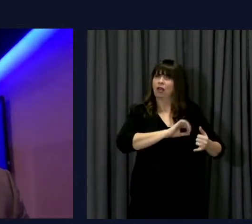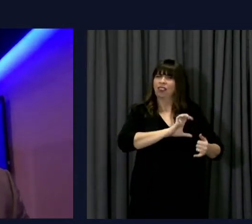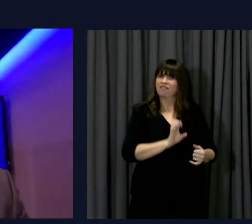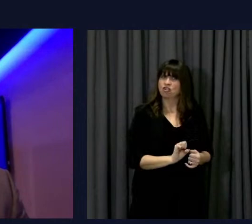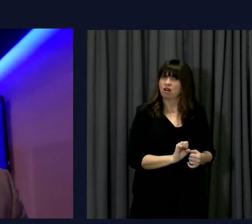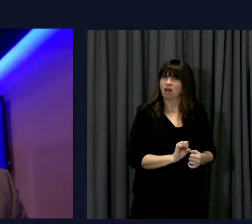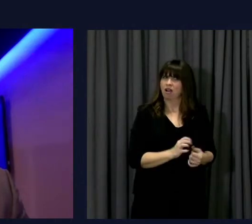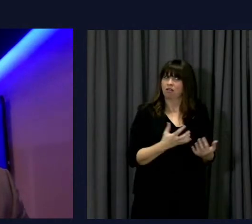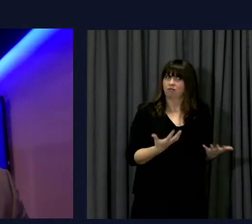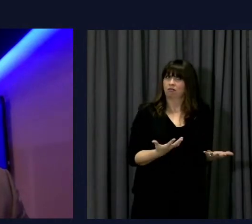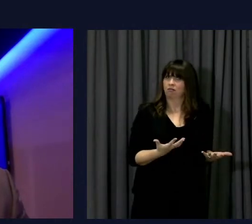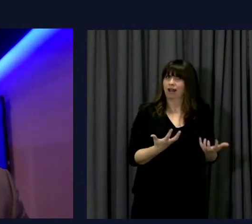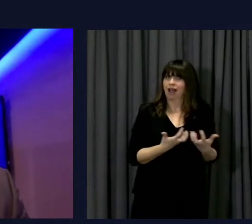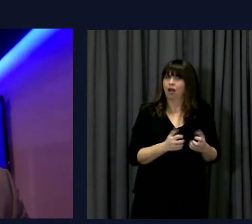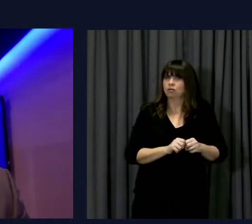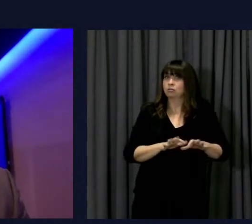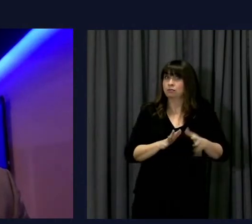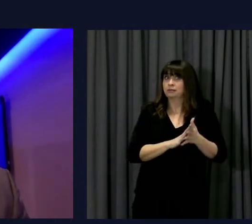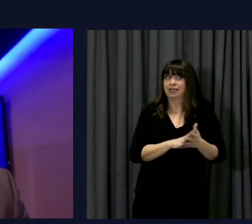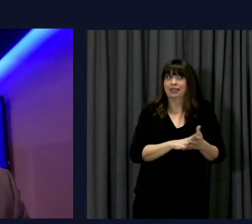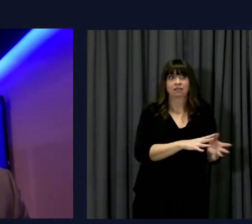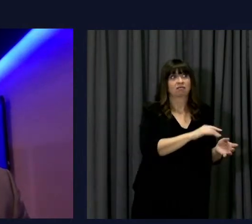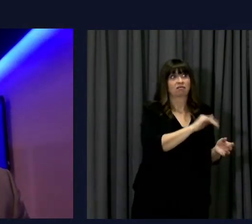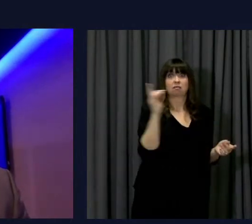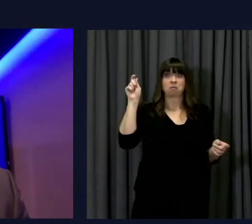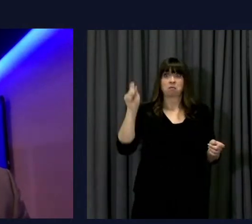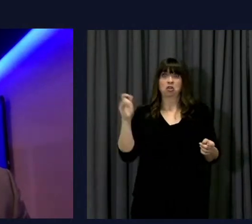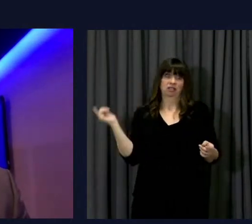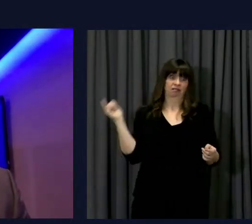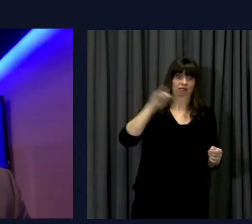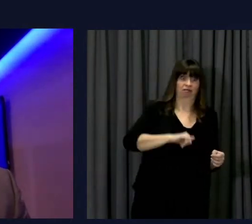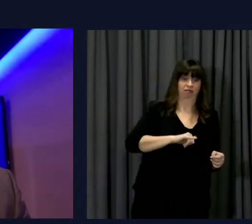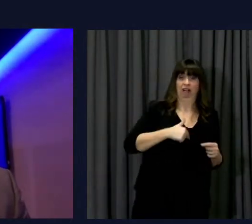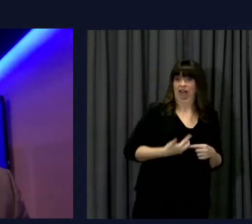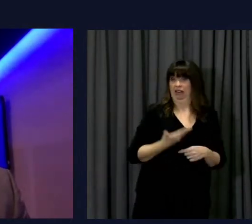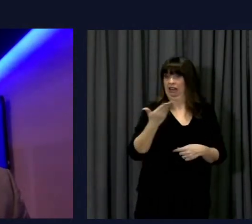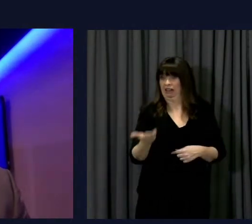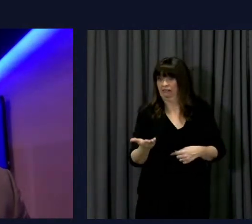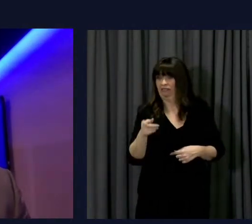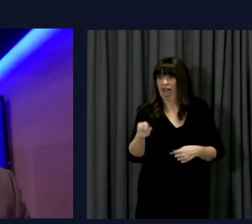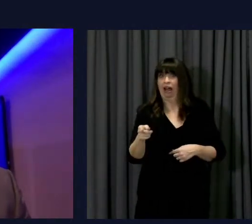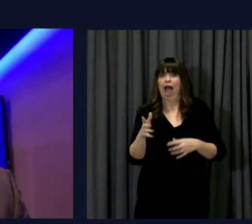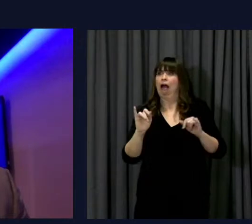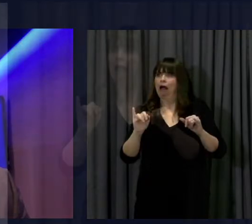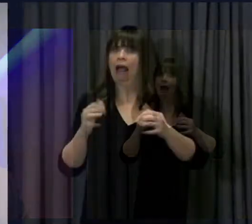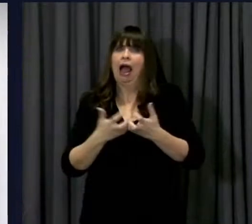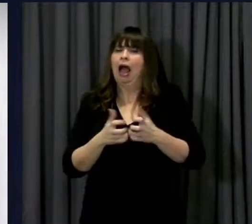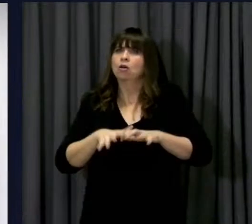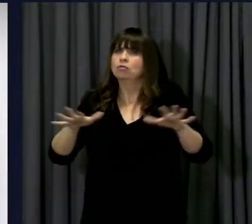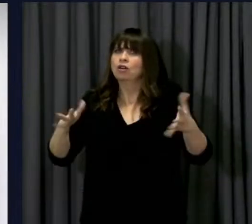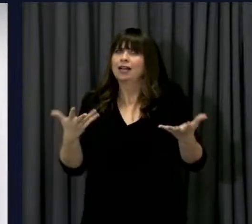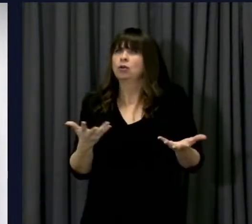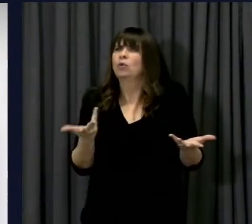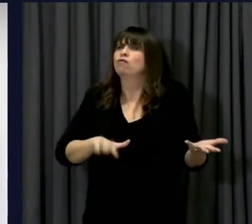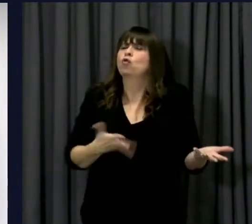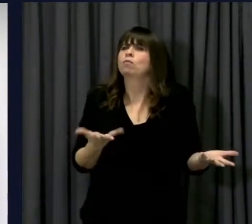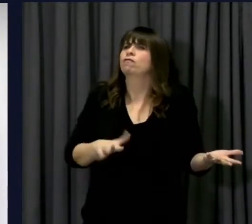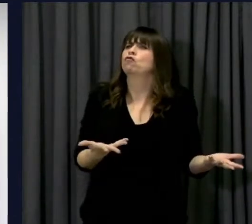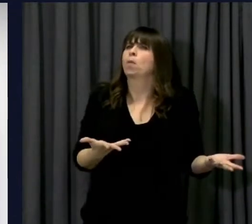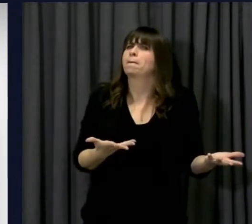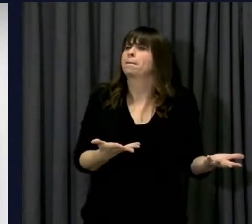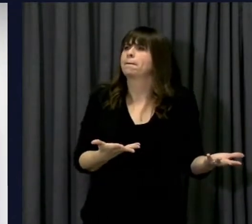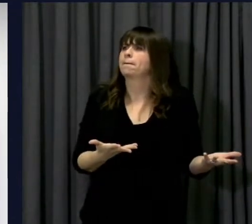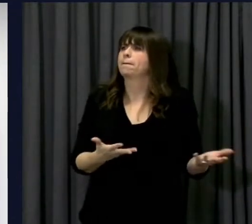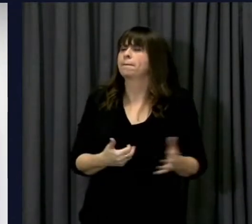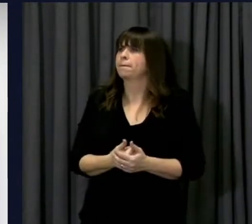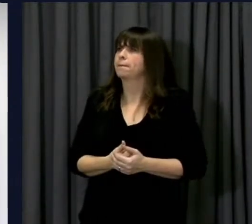variant has spread in the community? And if that's not the case, then what could the other possibilities be? Well, the reason why we're doing